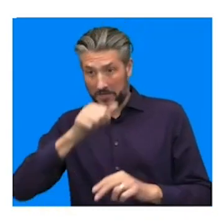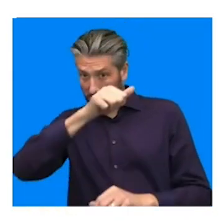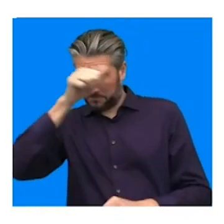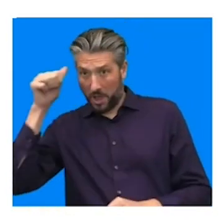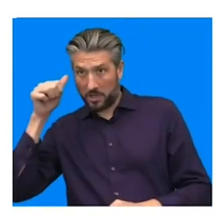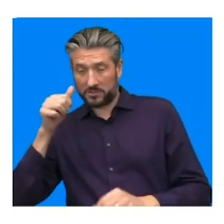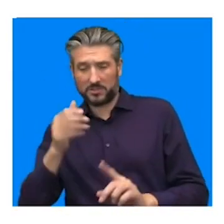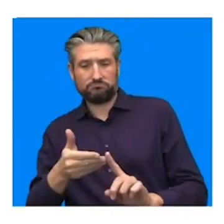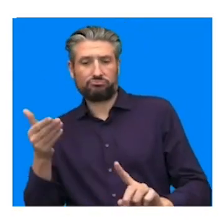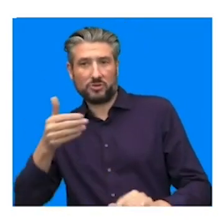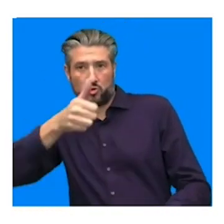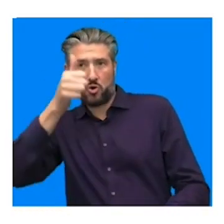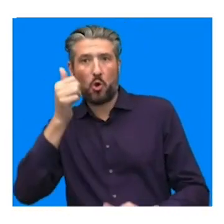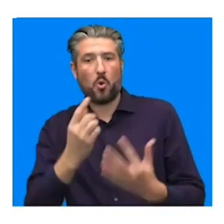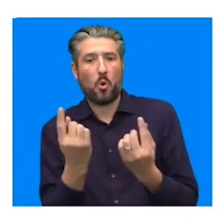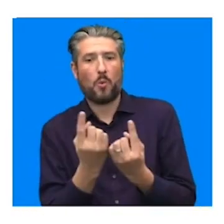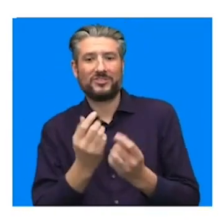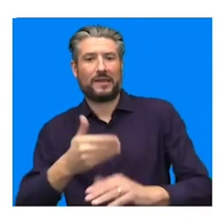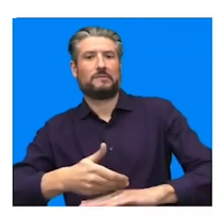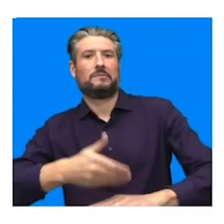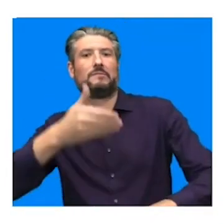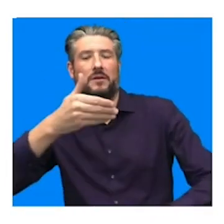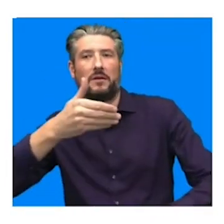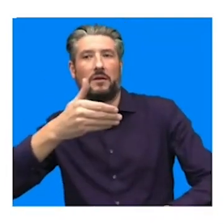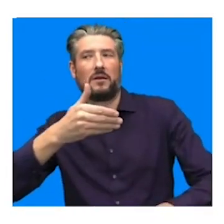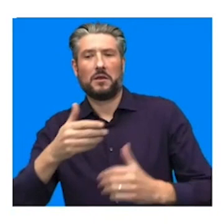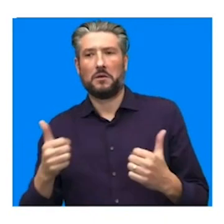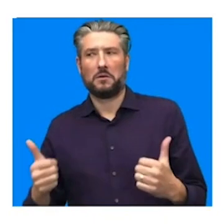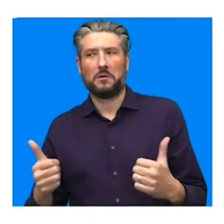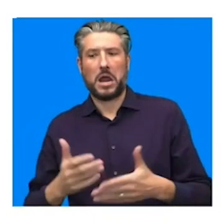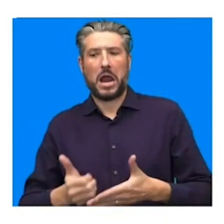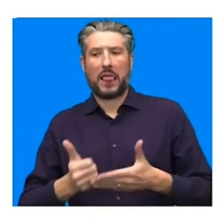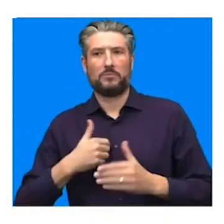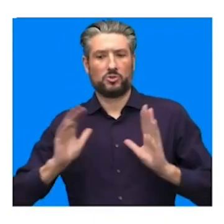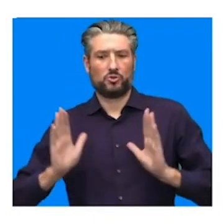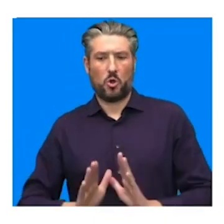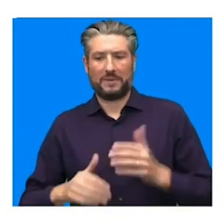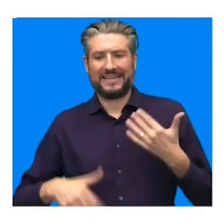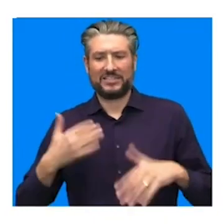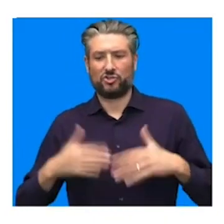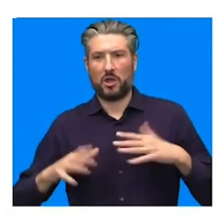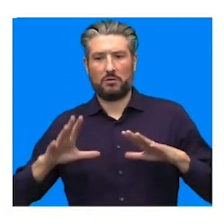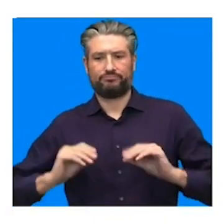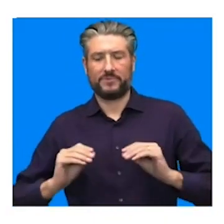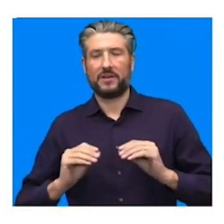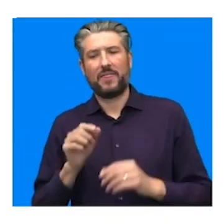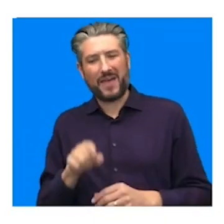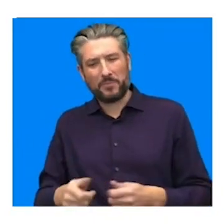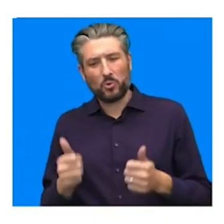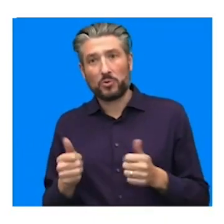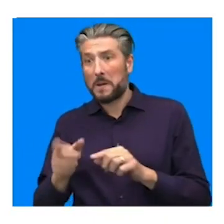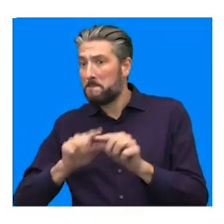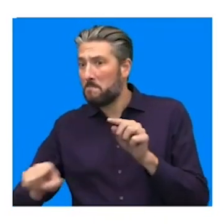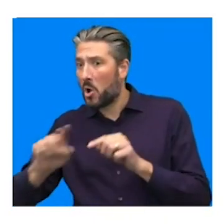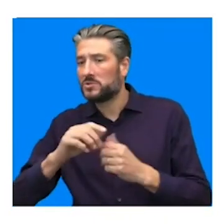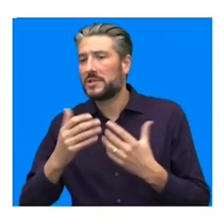people confidence that they can move around space and not end up being injured, which, you know, for most people happens quite regularly.